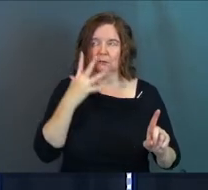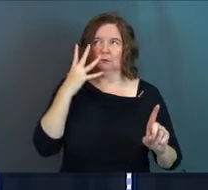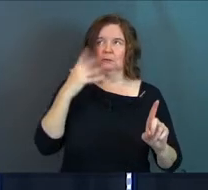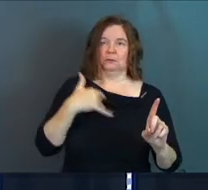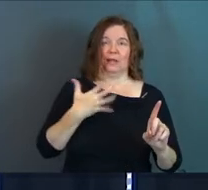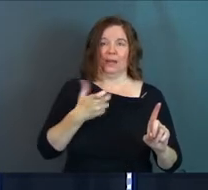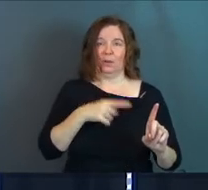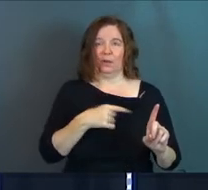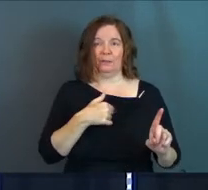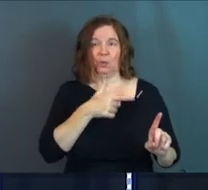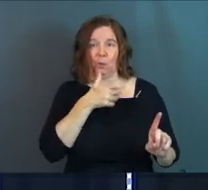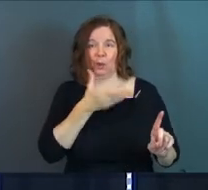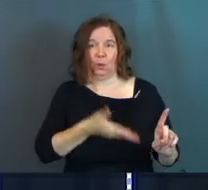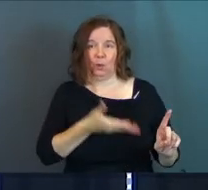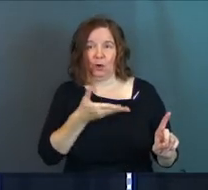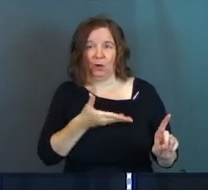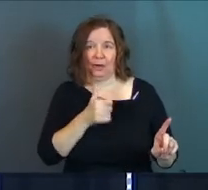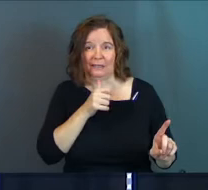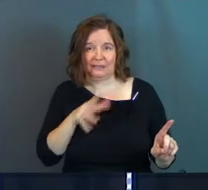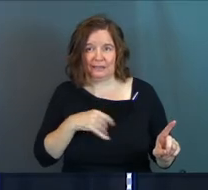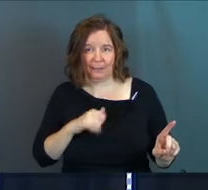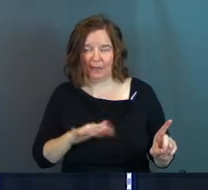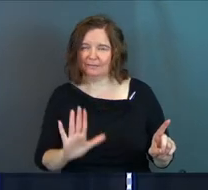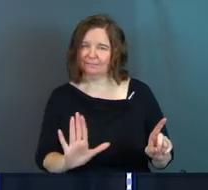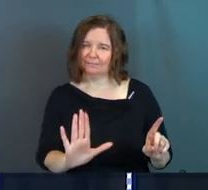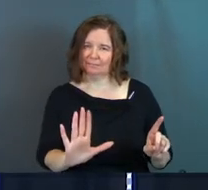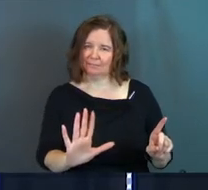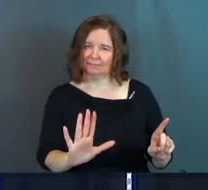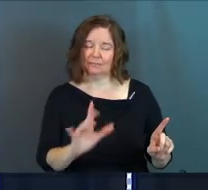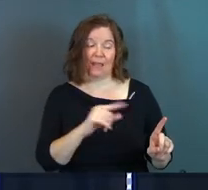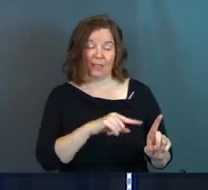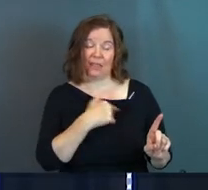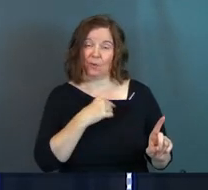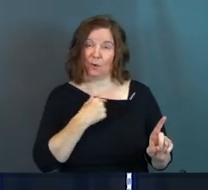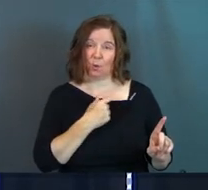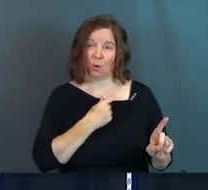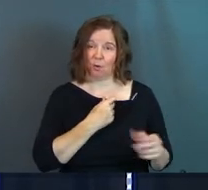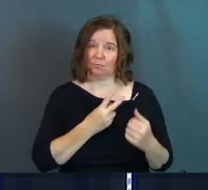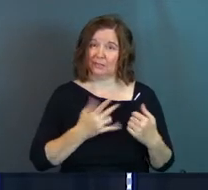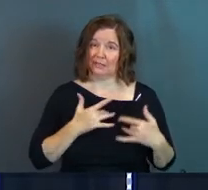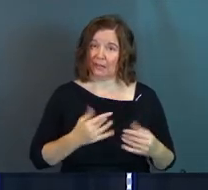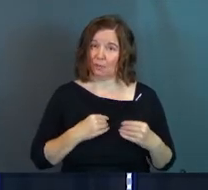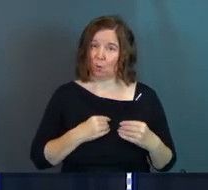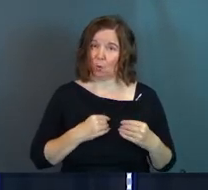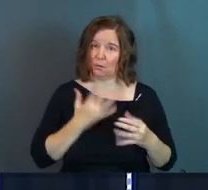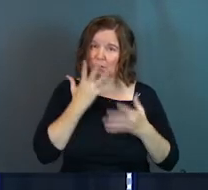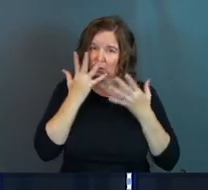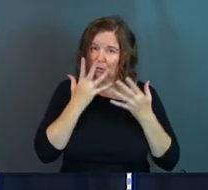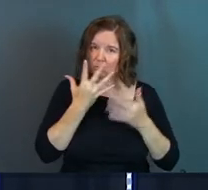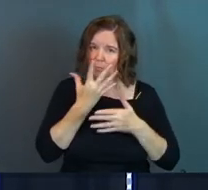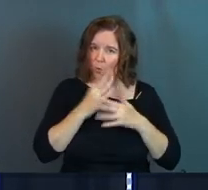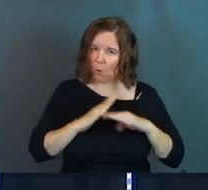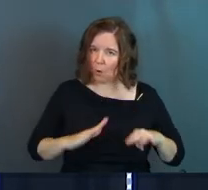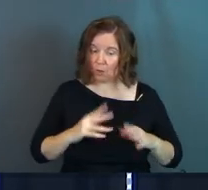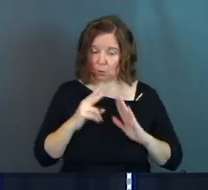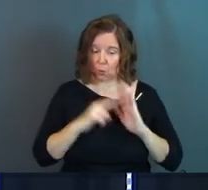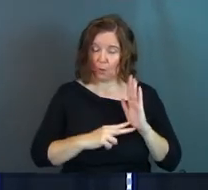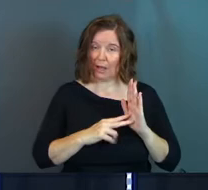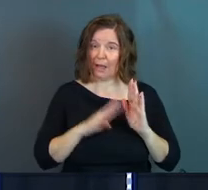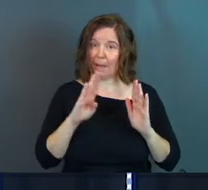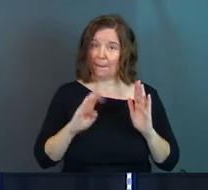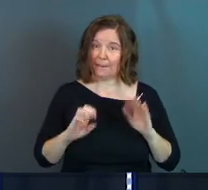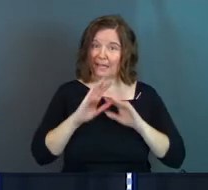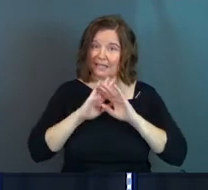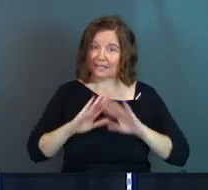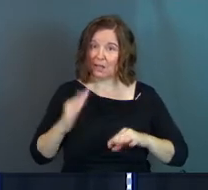I didn't want them to be who they were. And they were more reserved. And when they read a verse like, "Be still and